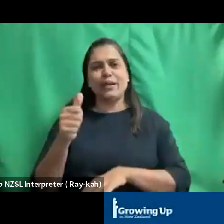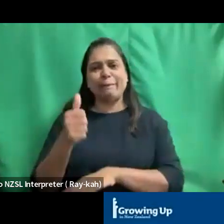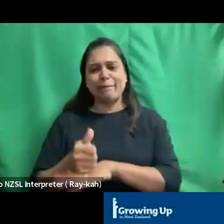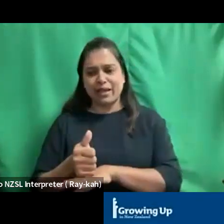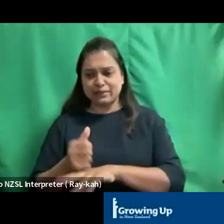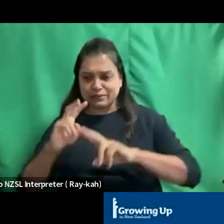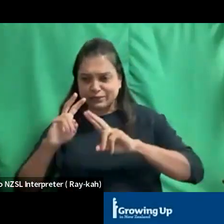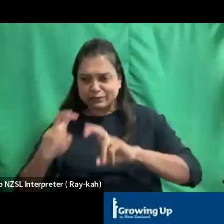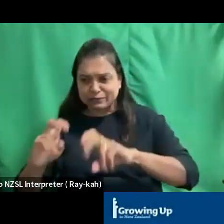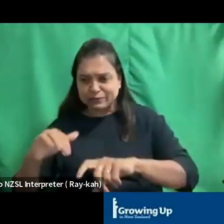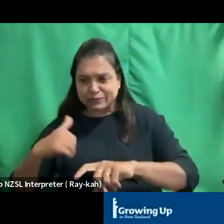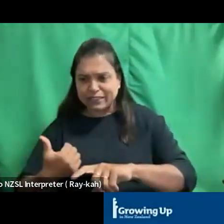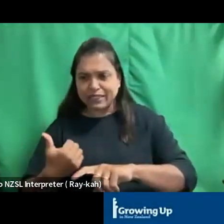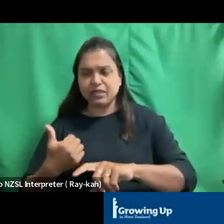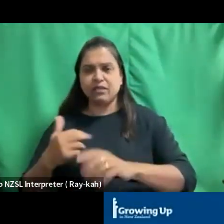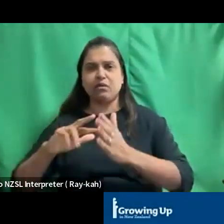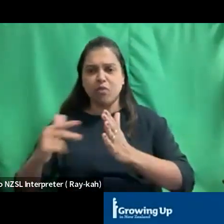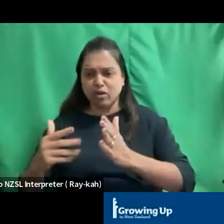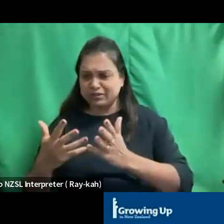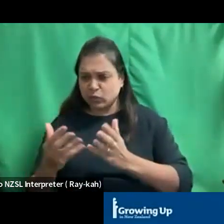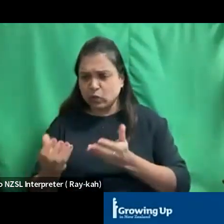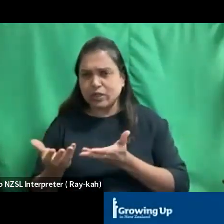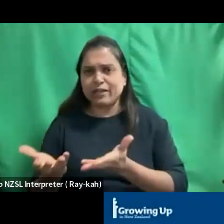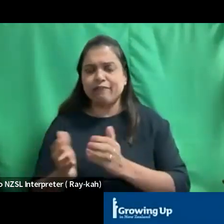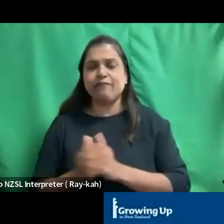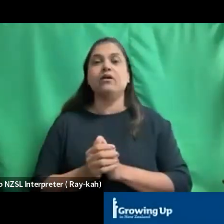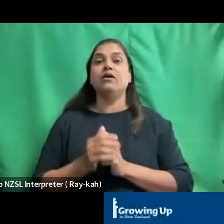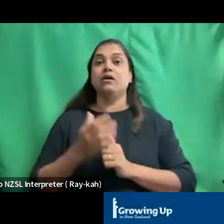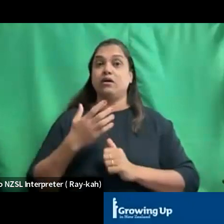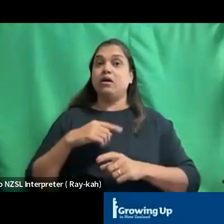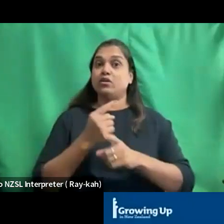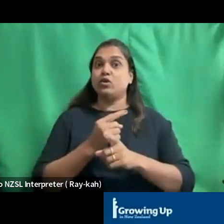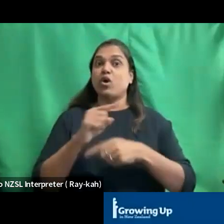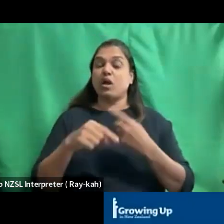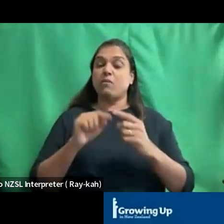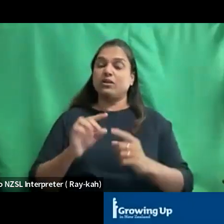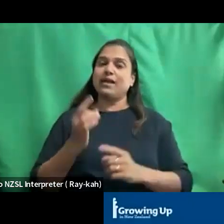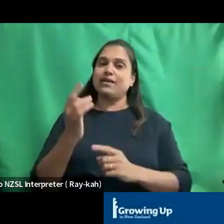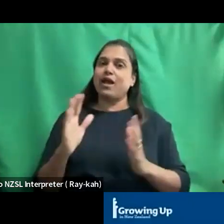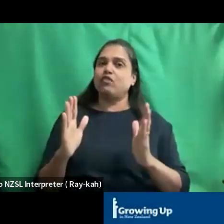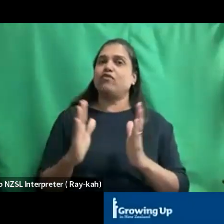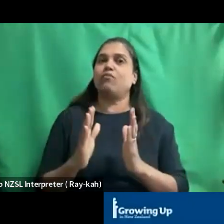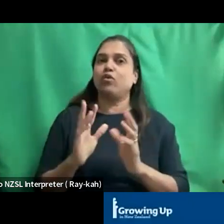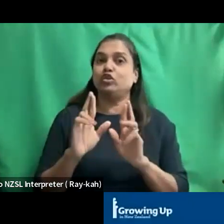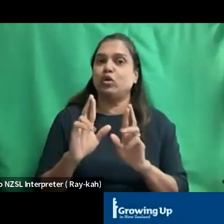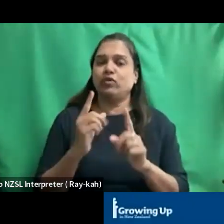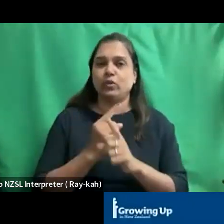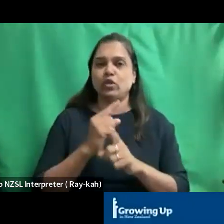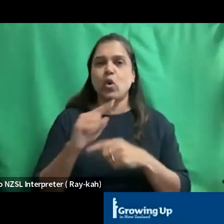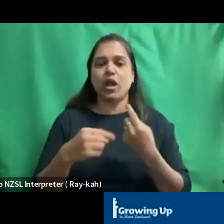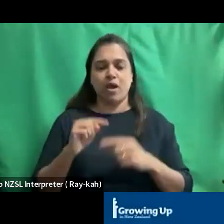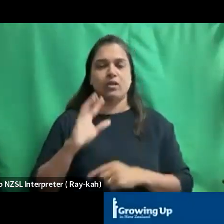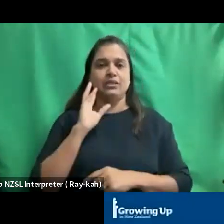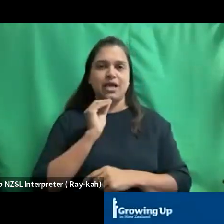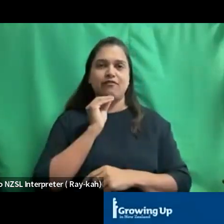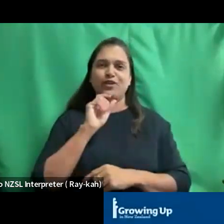practice. And I hope we can talk to you a little bit about that kind of approach, Pat, in the panel session this afternoon.